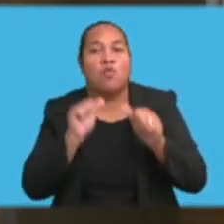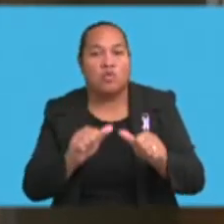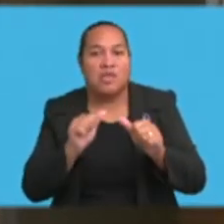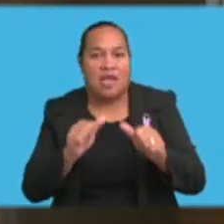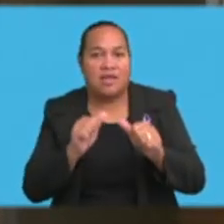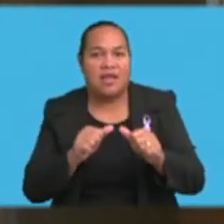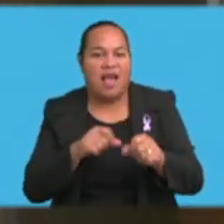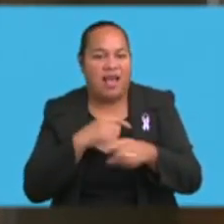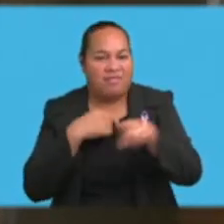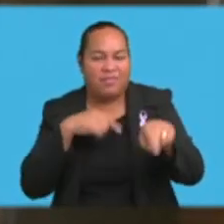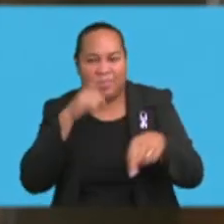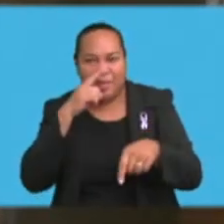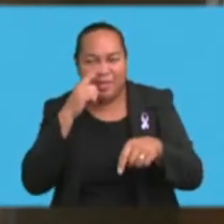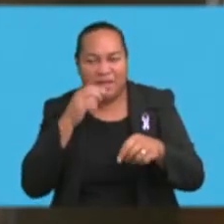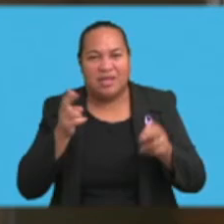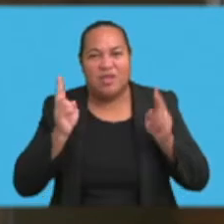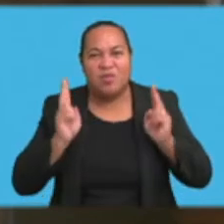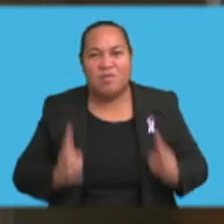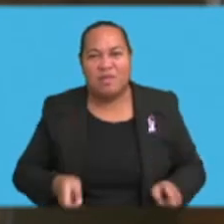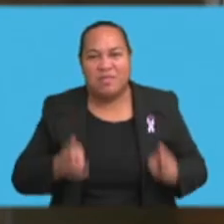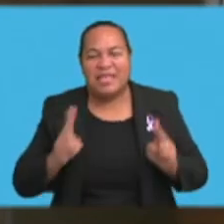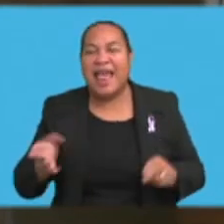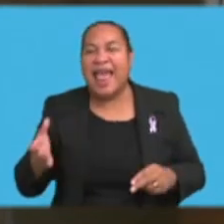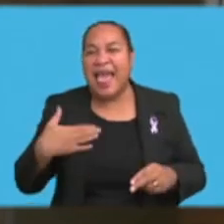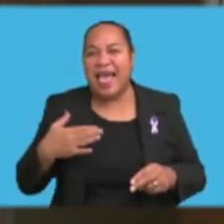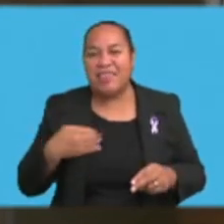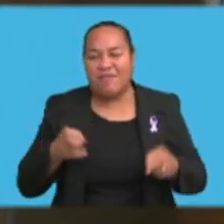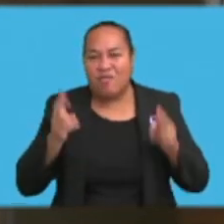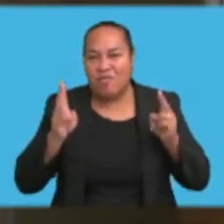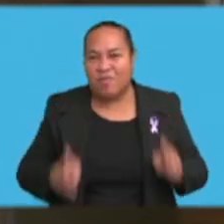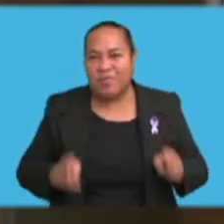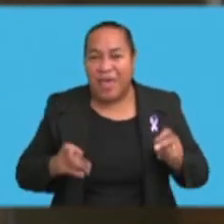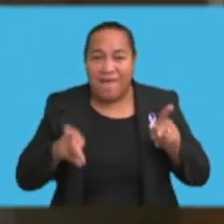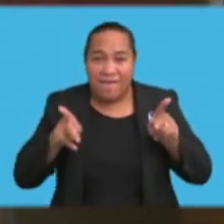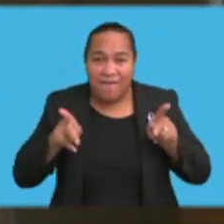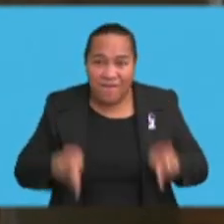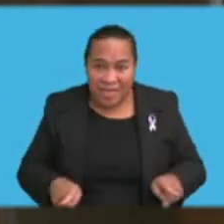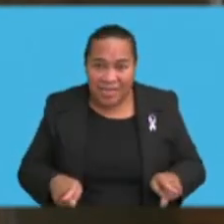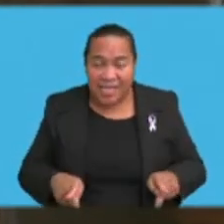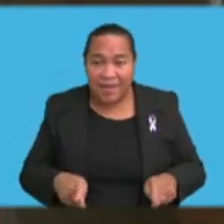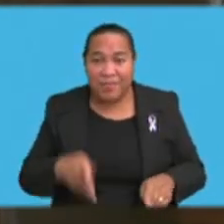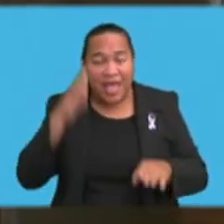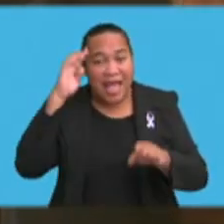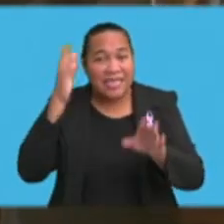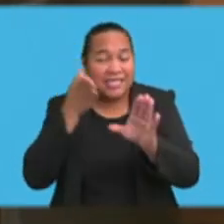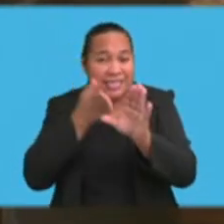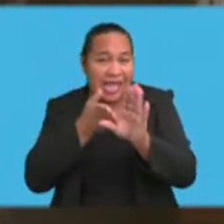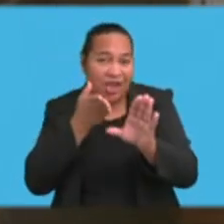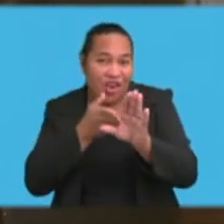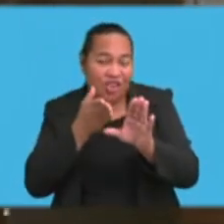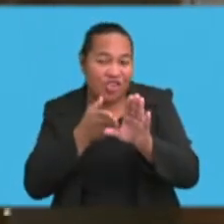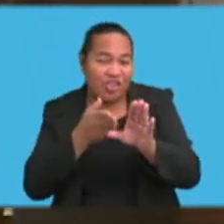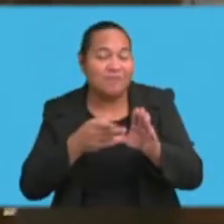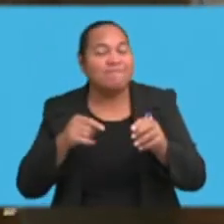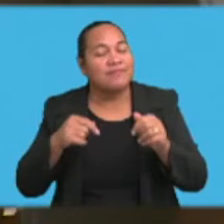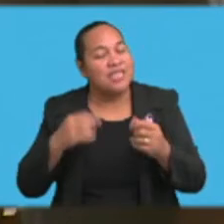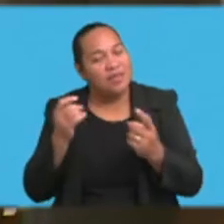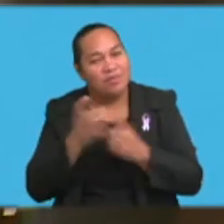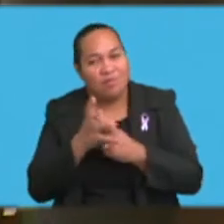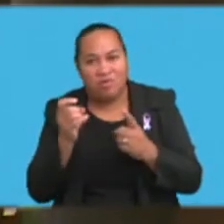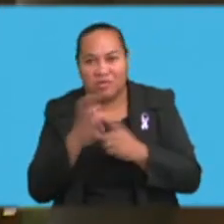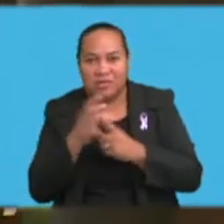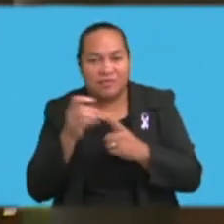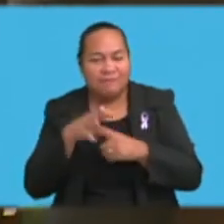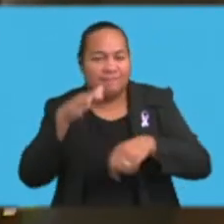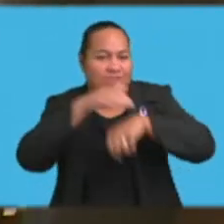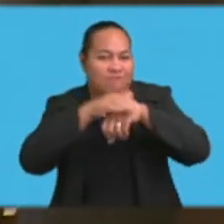asset, human beings, the health of human beings, their physical and psychological integrity. That is absolutely fundamentally important for